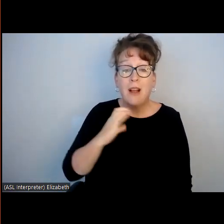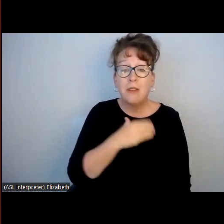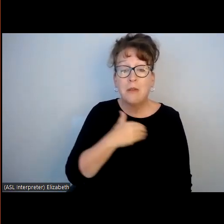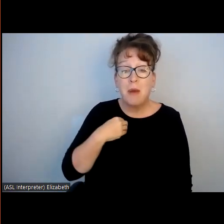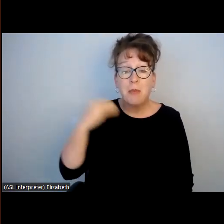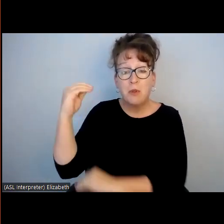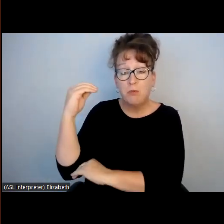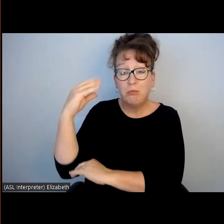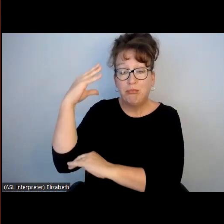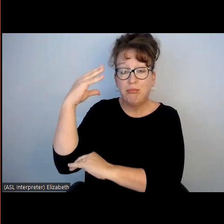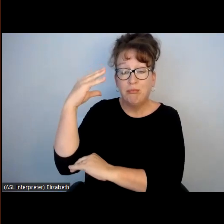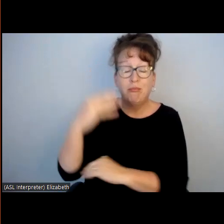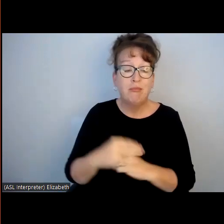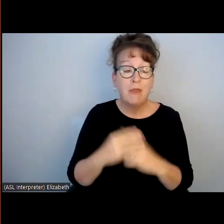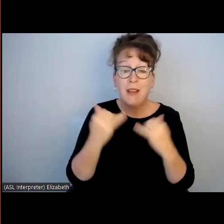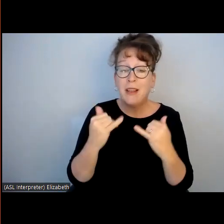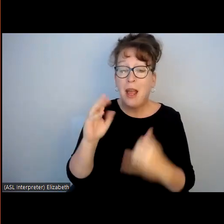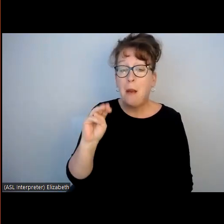now we'll turn it back to Maria Belen.